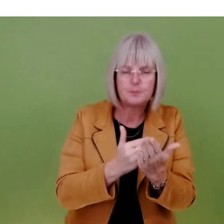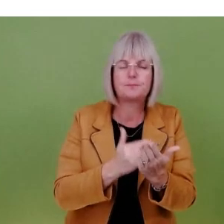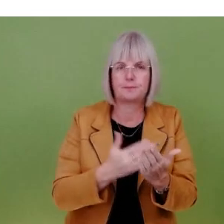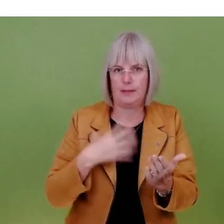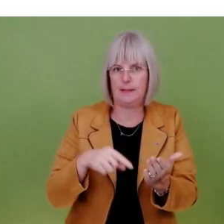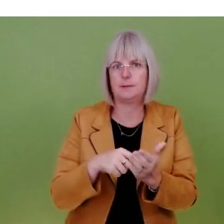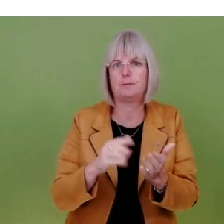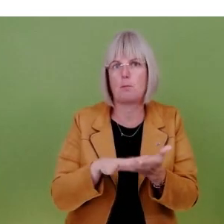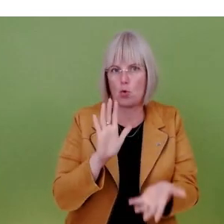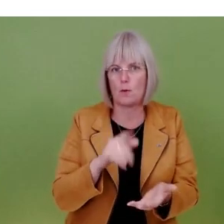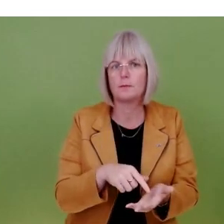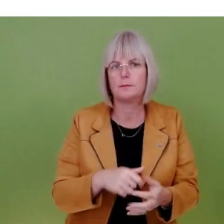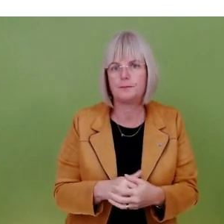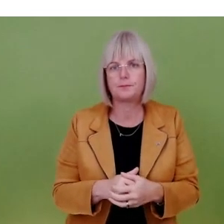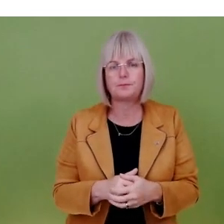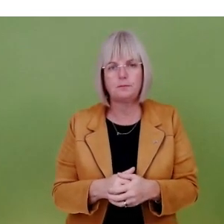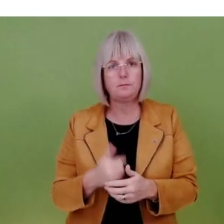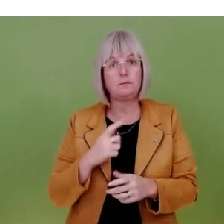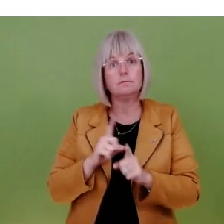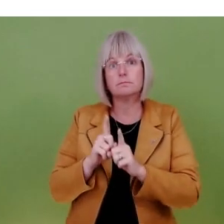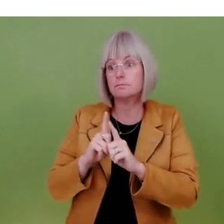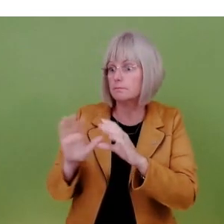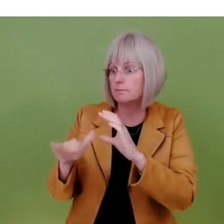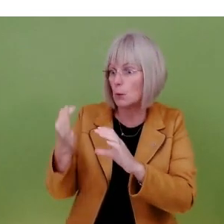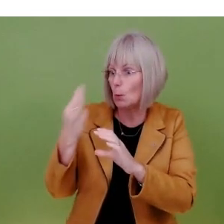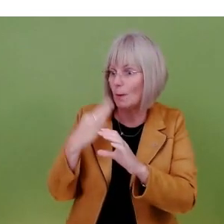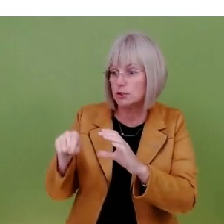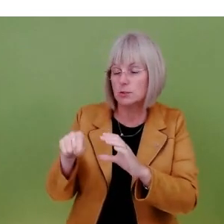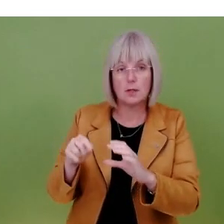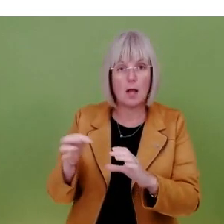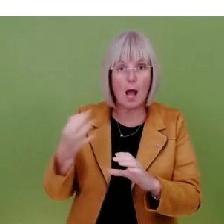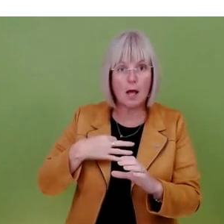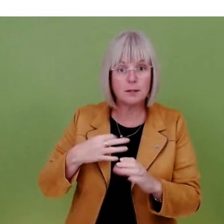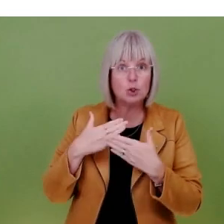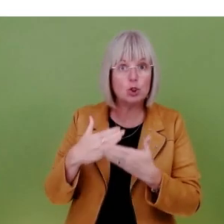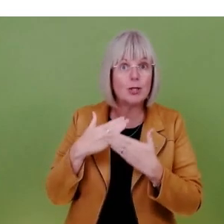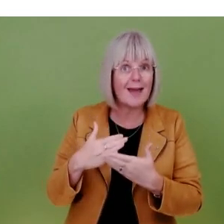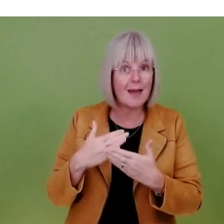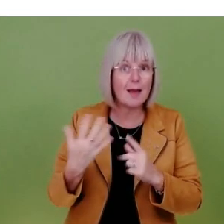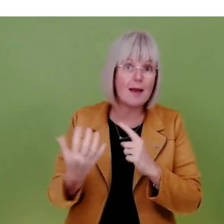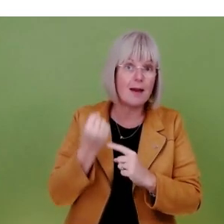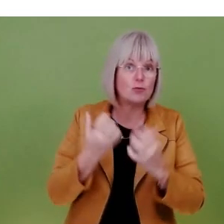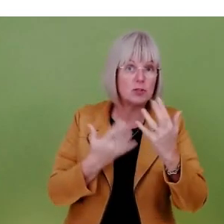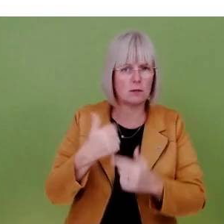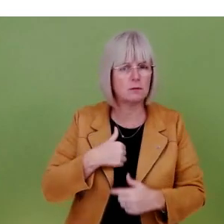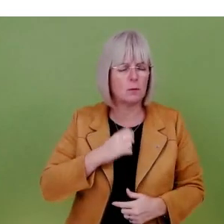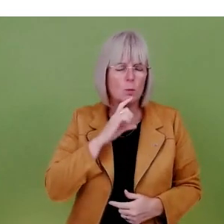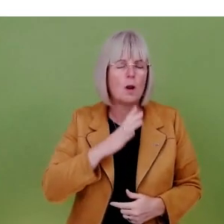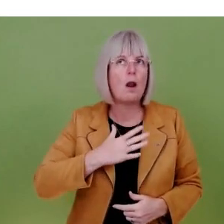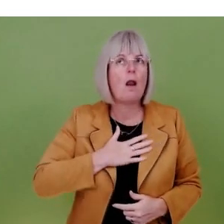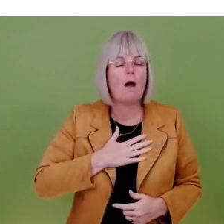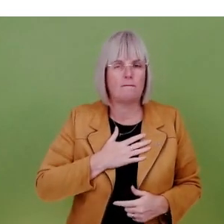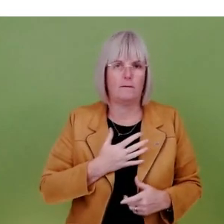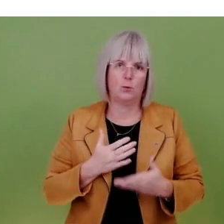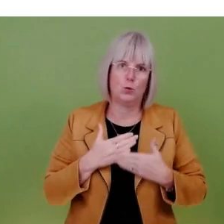would love to share our findings, and I shall do so via Margo. I'd love to share the poster and showcase what we found and what we did.